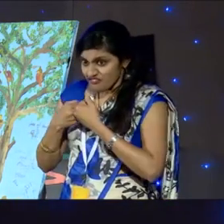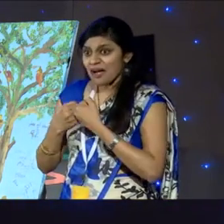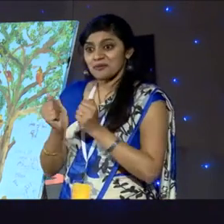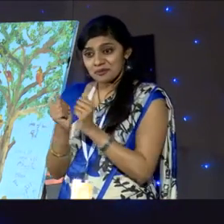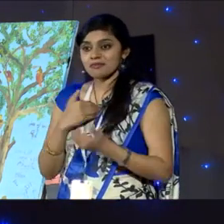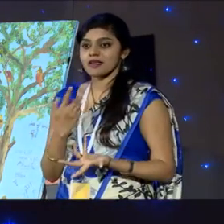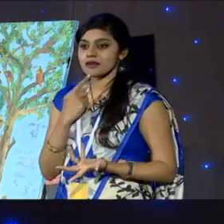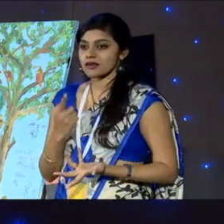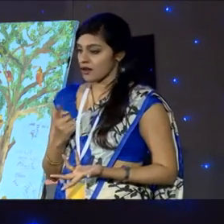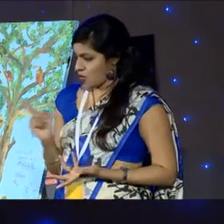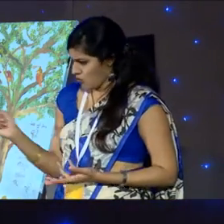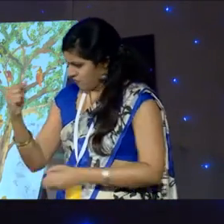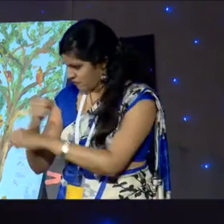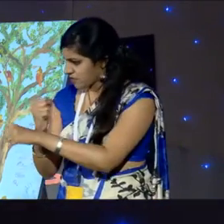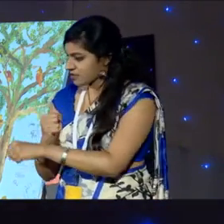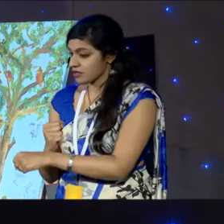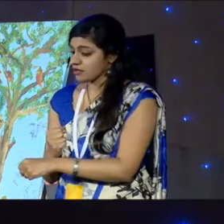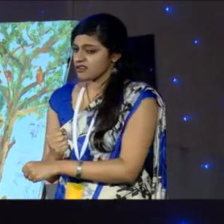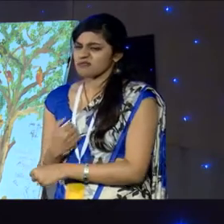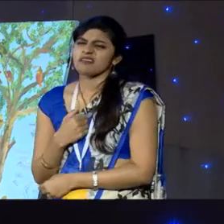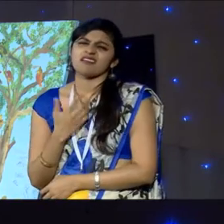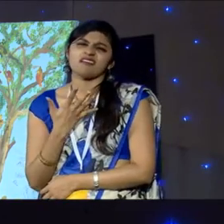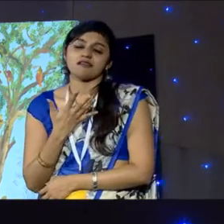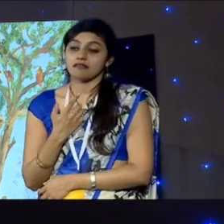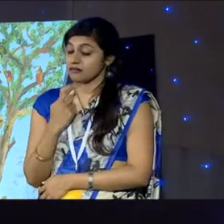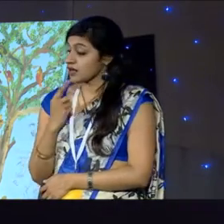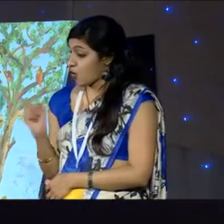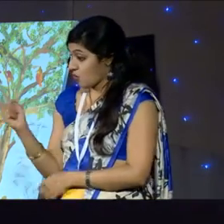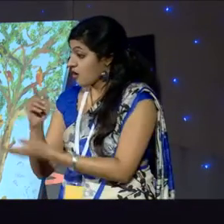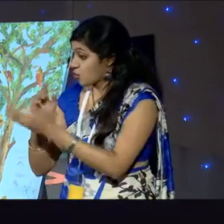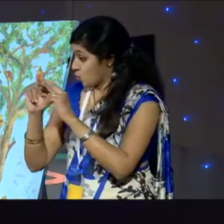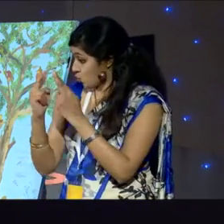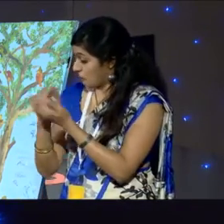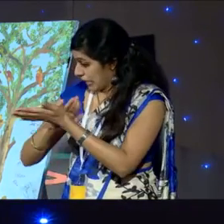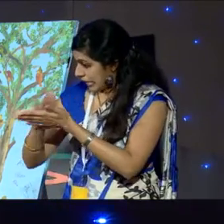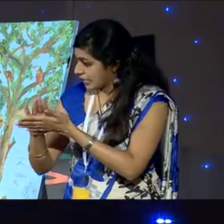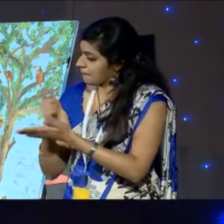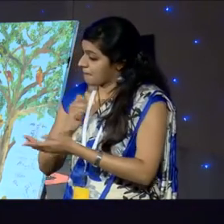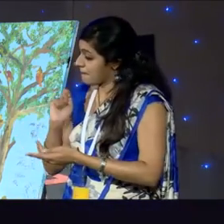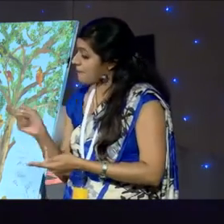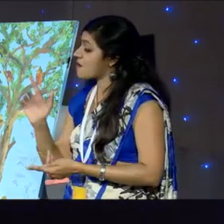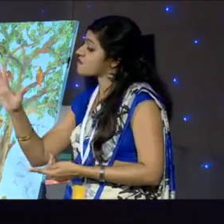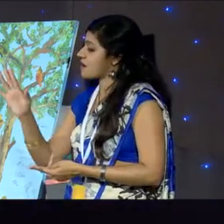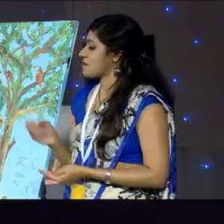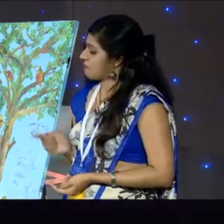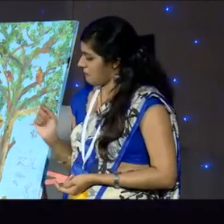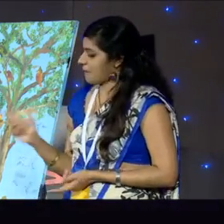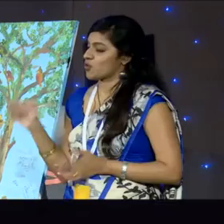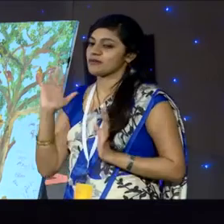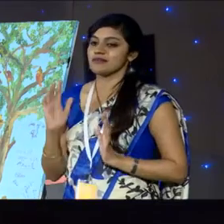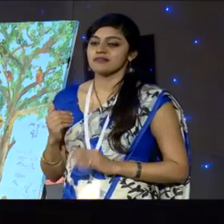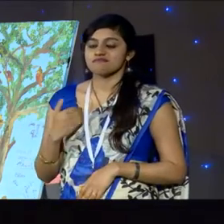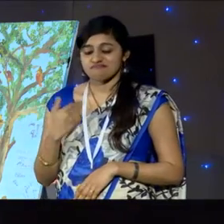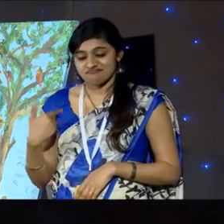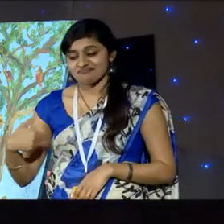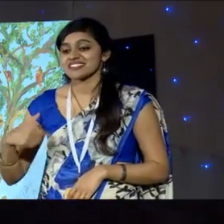had to clean my own room. Now she's wondering now, then why don't you clean your room now? Sorry, ma. So I was brought up like that, all right? I used to